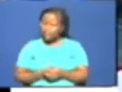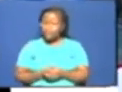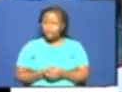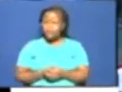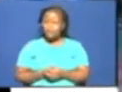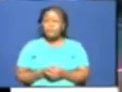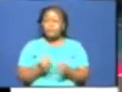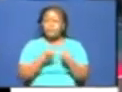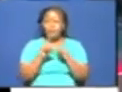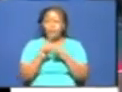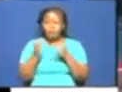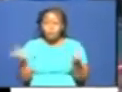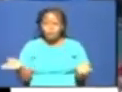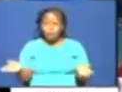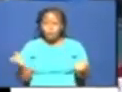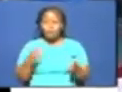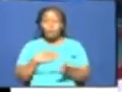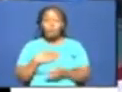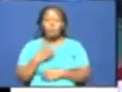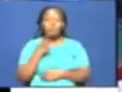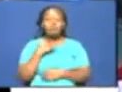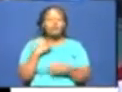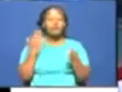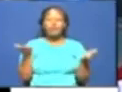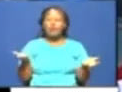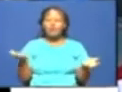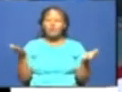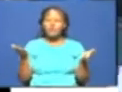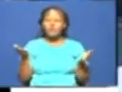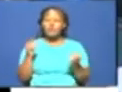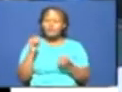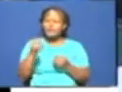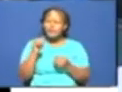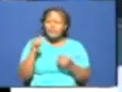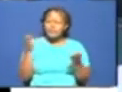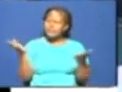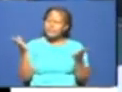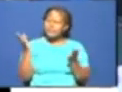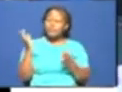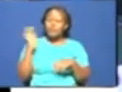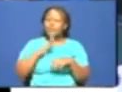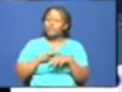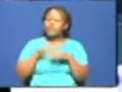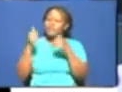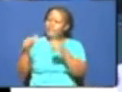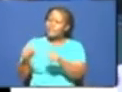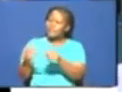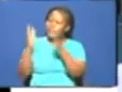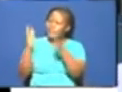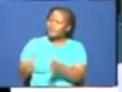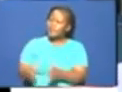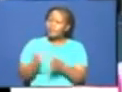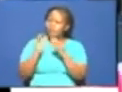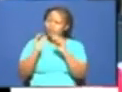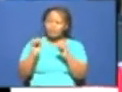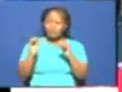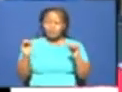I would not wish this to torment upon anyone, not even my worst